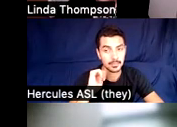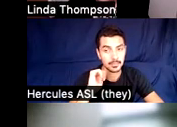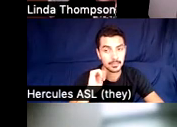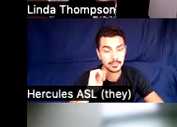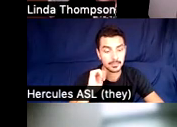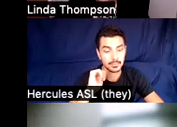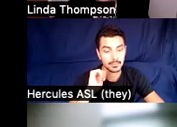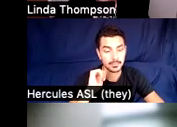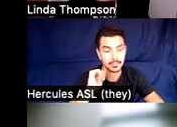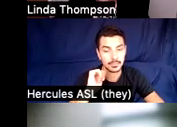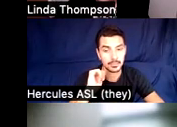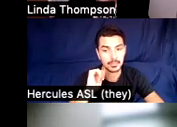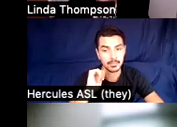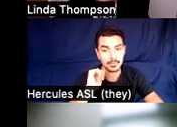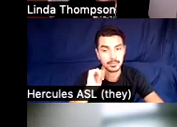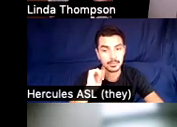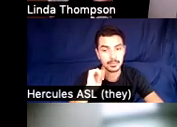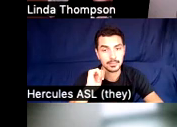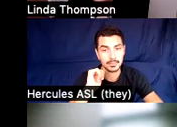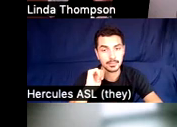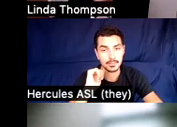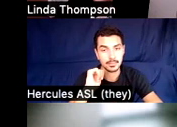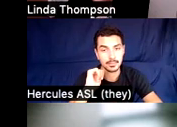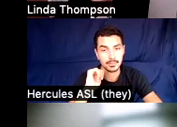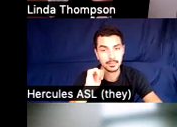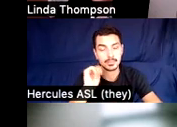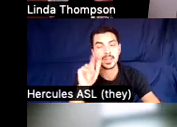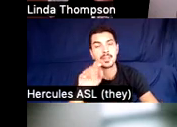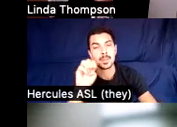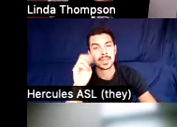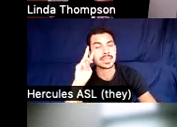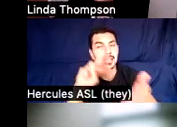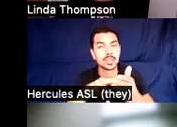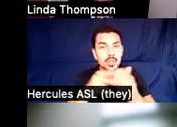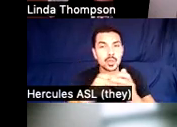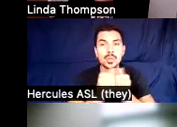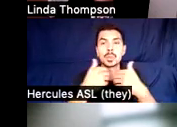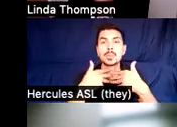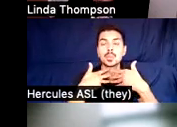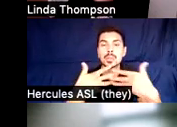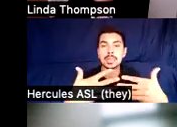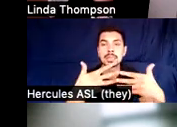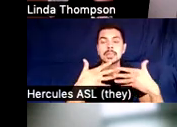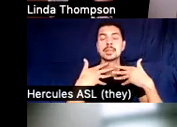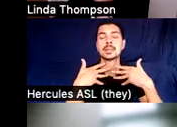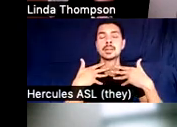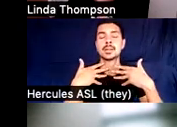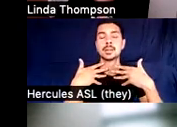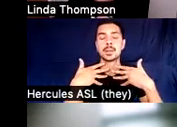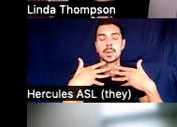we breathe the air. We have to be intentional too sometimes about breathing, just to remind